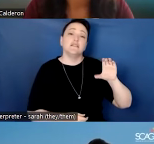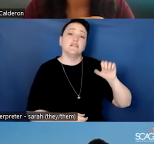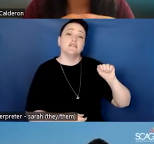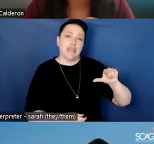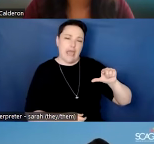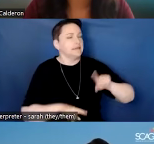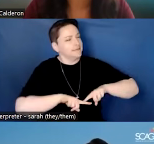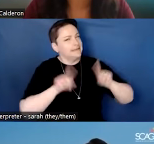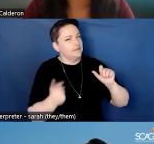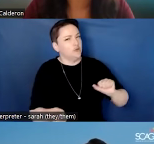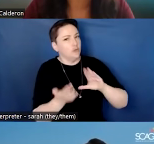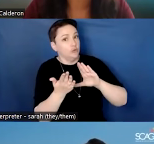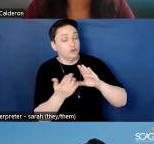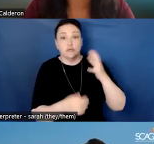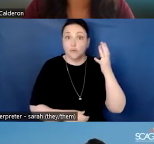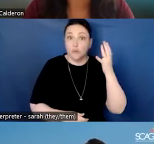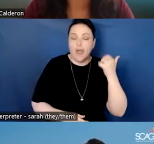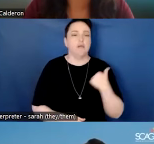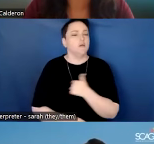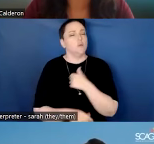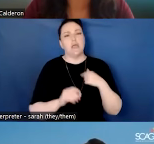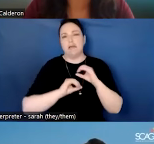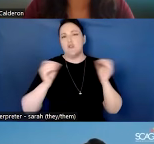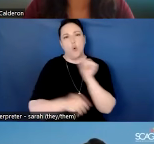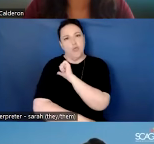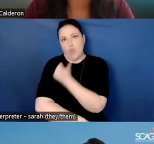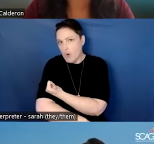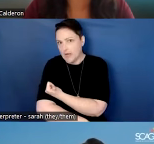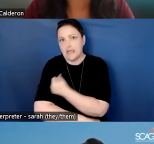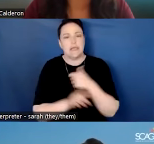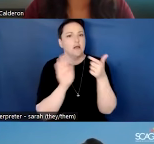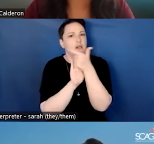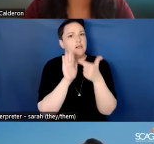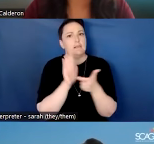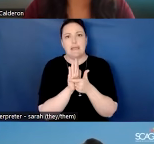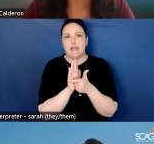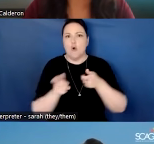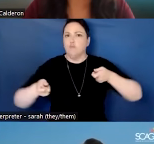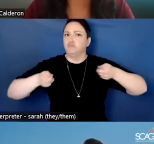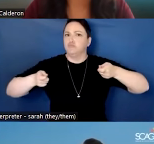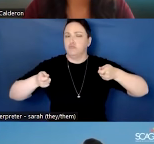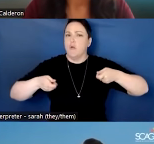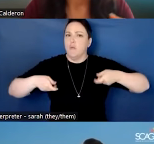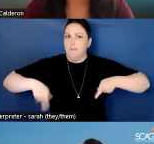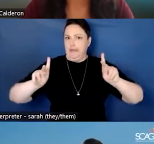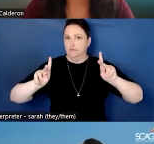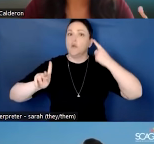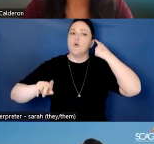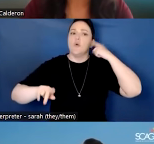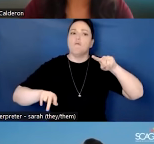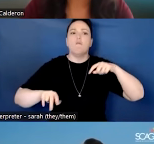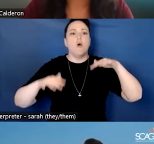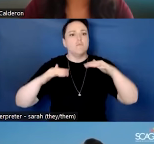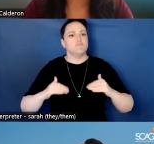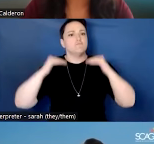agencies in that we don't have authority or jurisdiction to implement project level mitigation measures. So how do